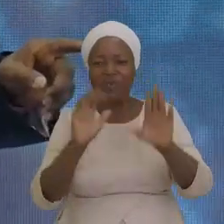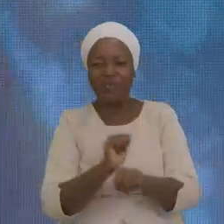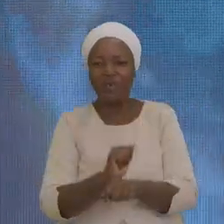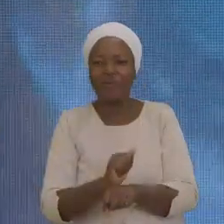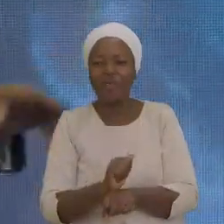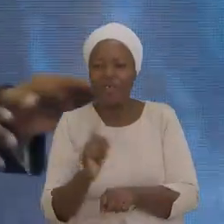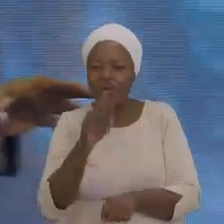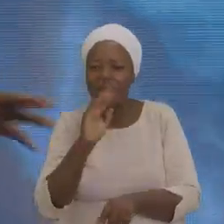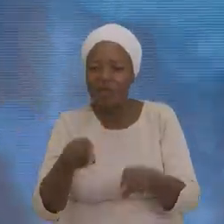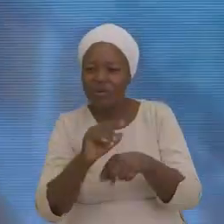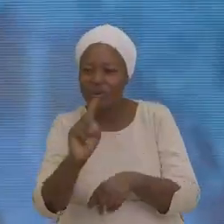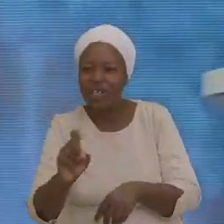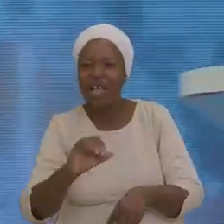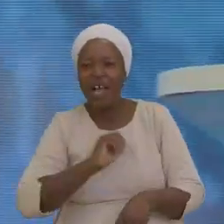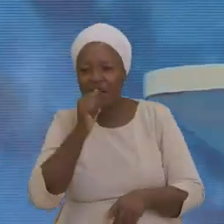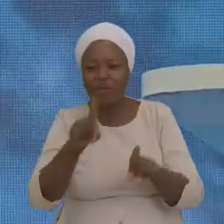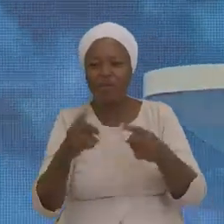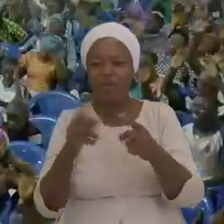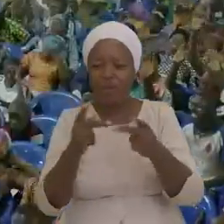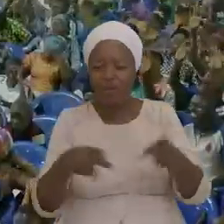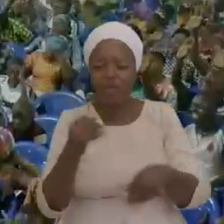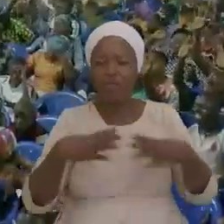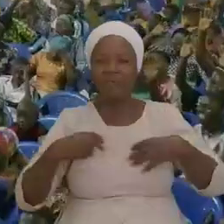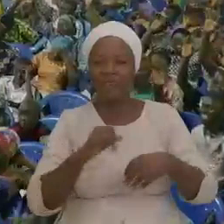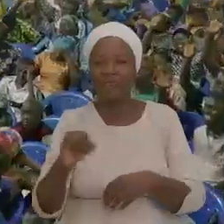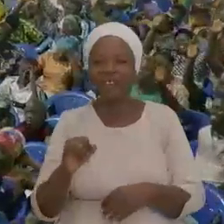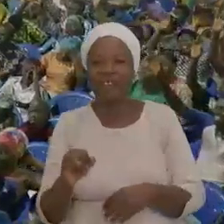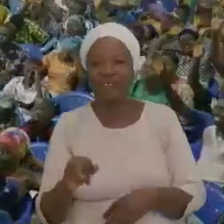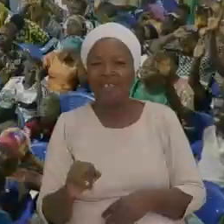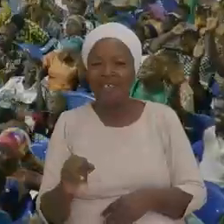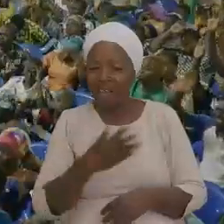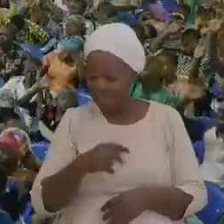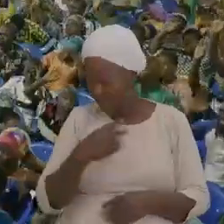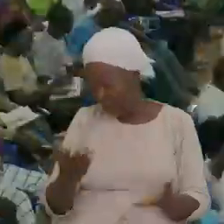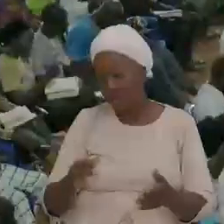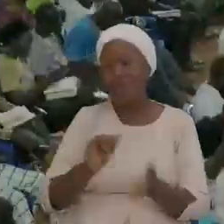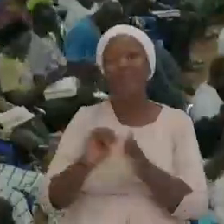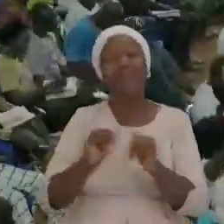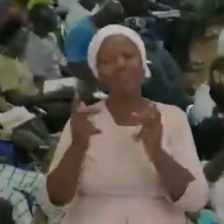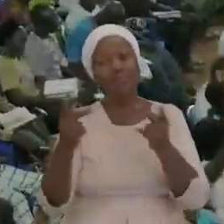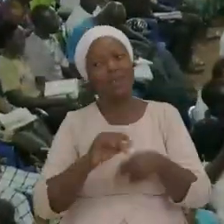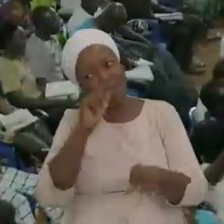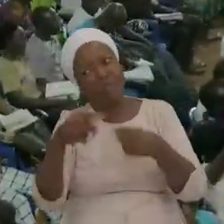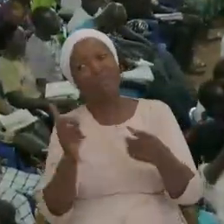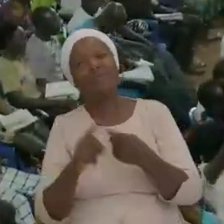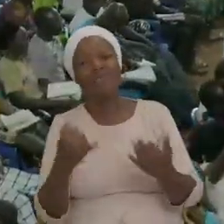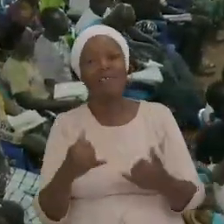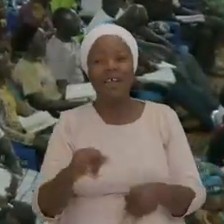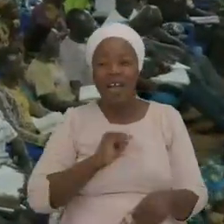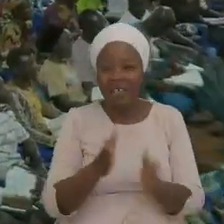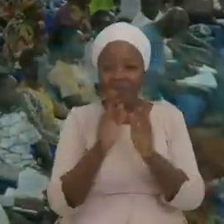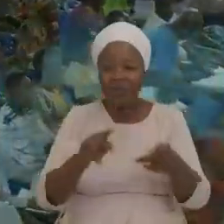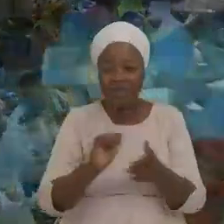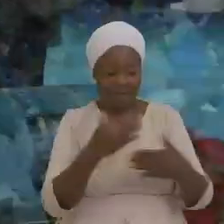going? I'm going to the place of healing. I said, that's where I'm going to. And the person by your side, where